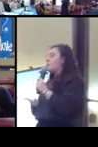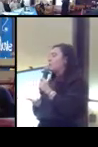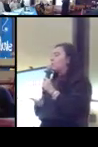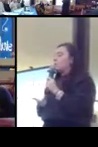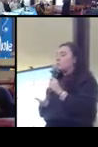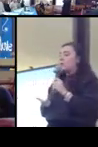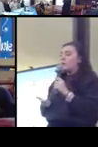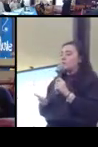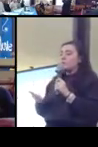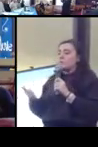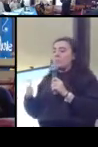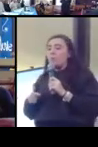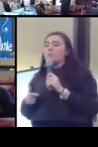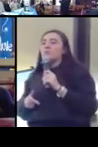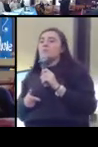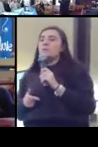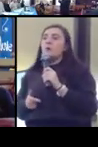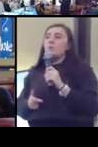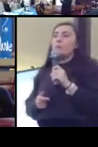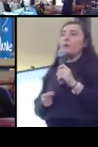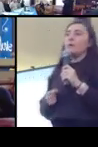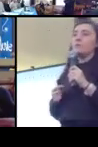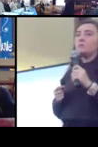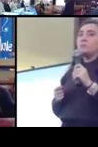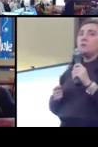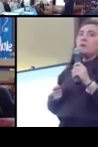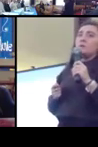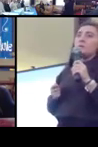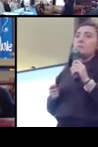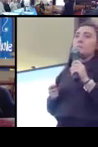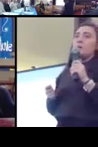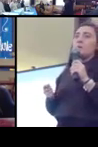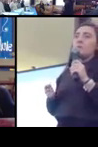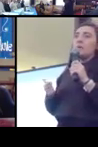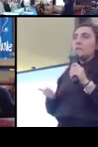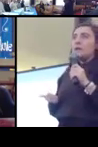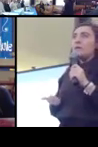improvement, as well as the components of the sidewalk repair include